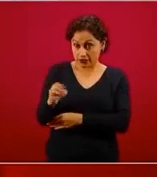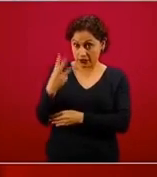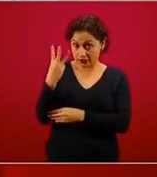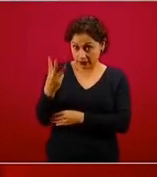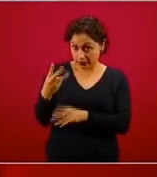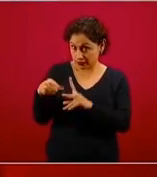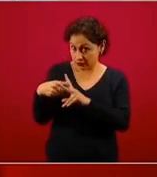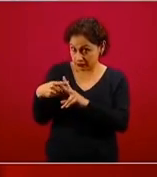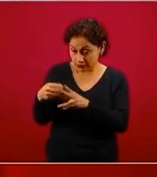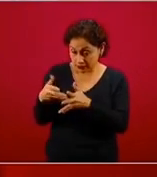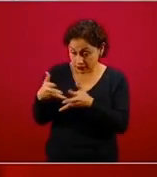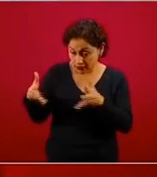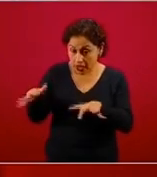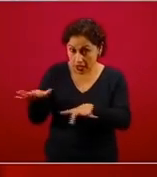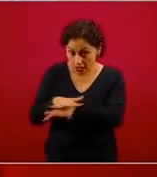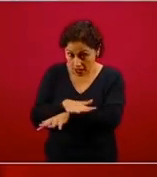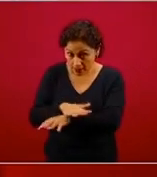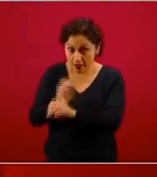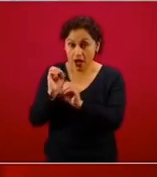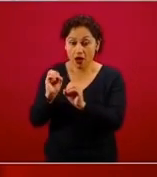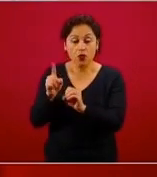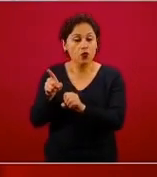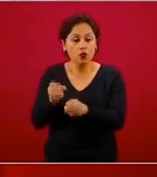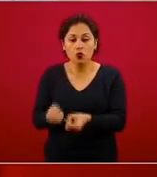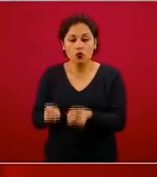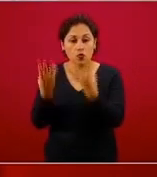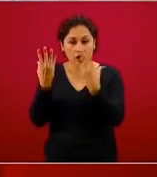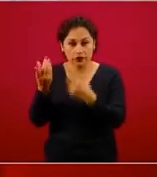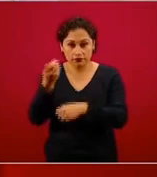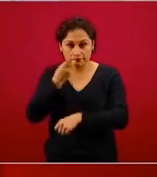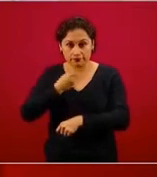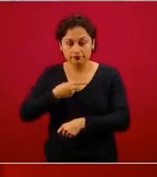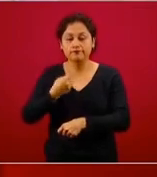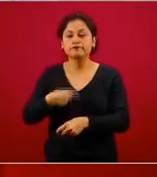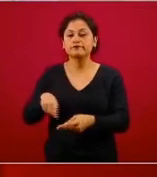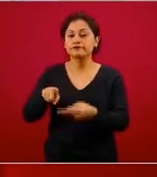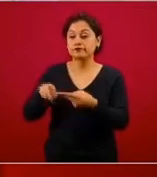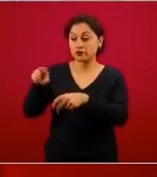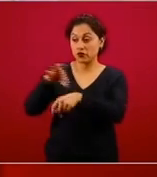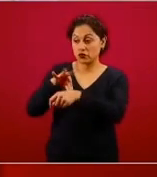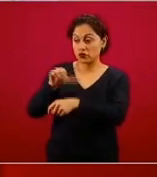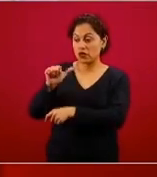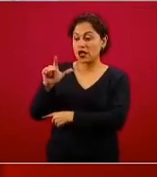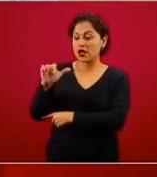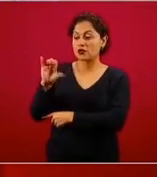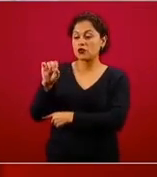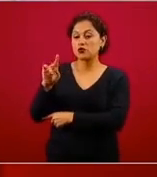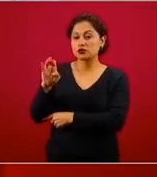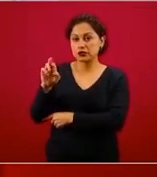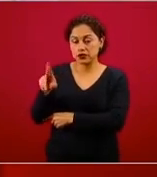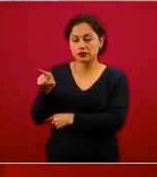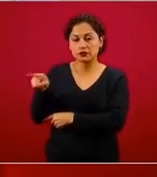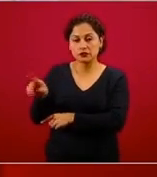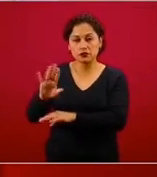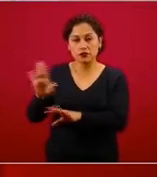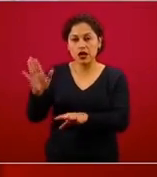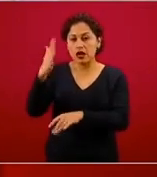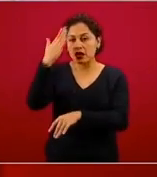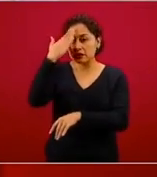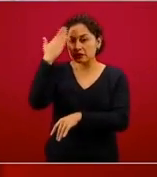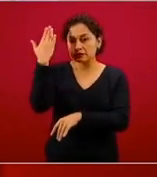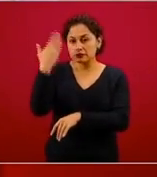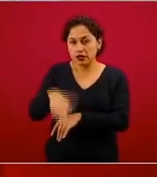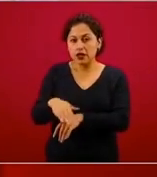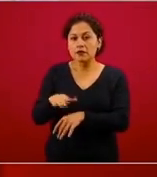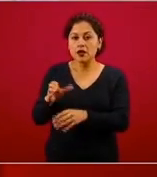la has cifra, por changed favor. and what would Doctor the Alcocer, number be siguiendo now. con el tema del Dr. tratamiento, Alcocer, ya que in no terms hay of uno treatment, estándar para atender a los